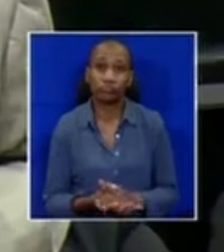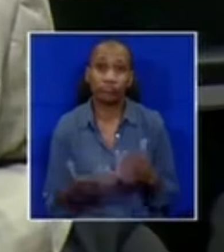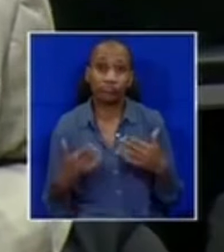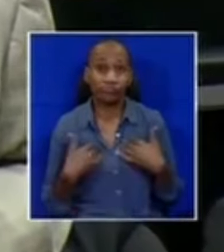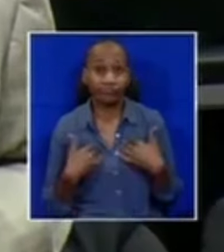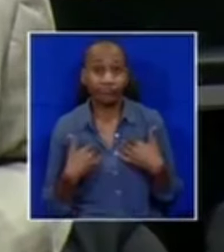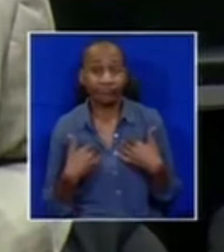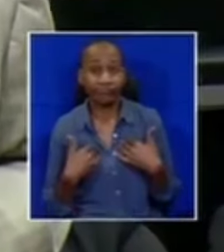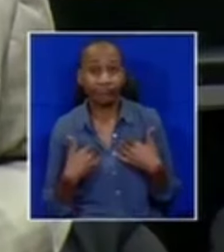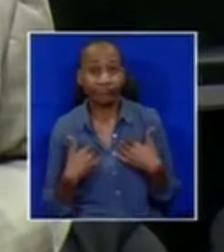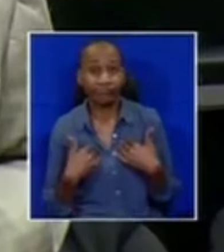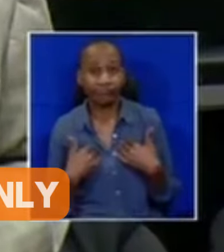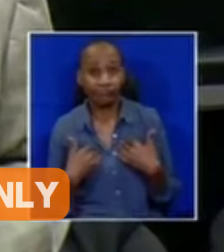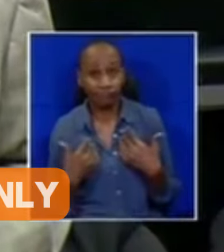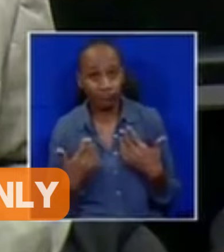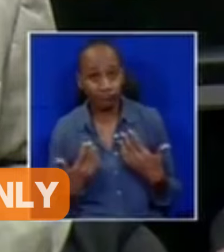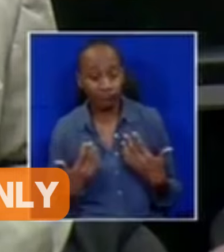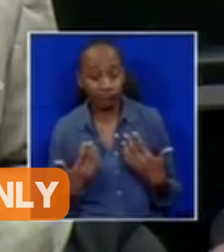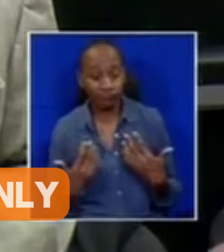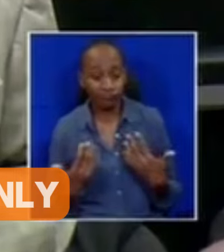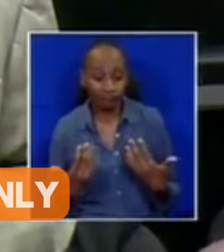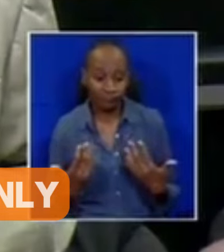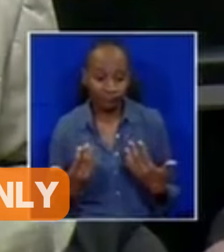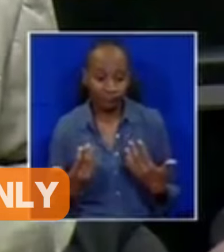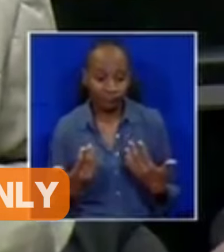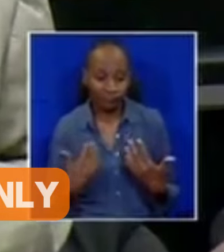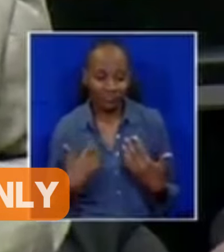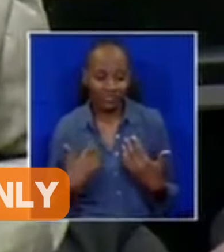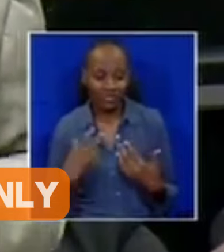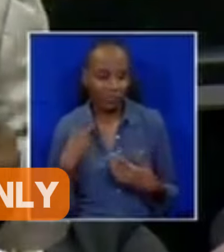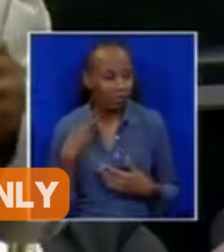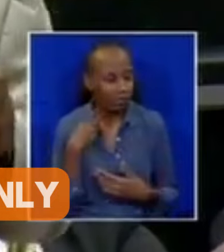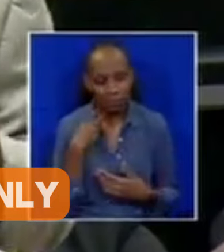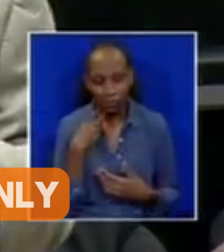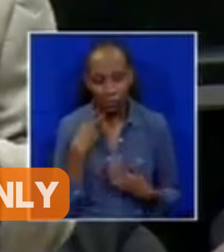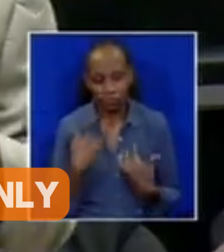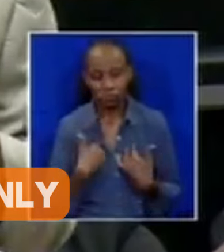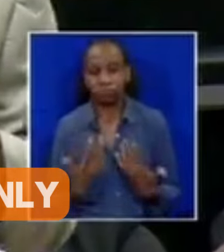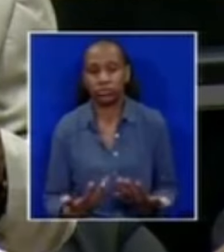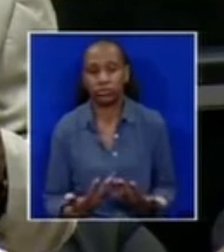I am very, very disturbed that